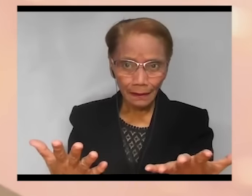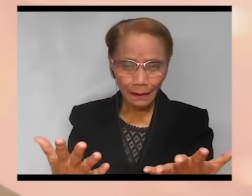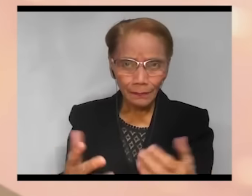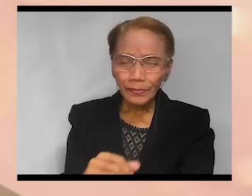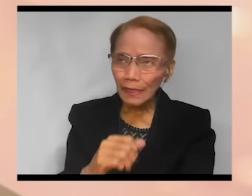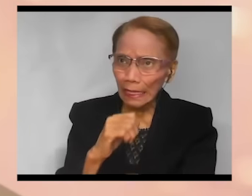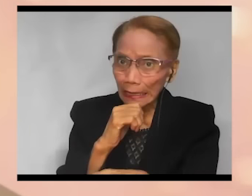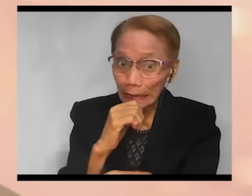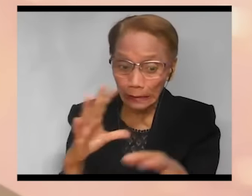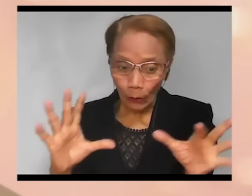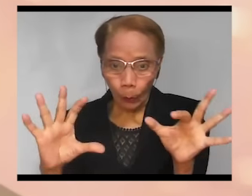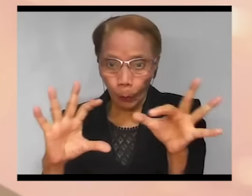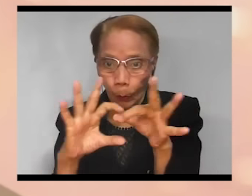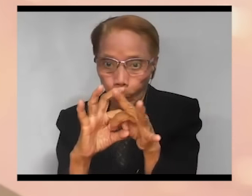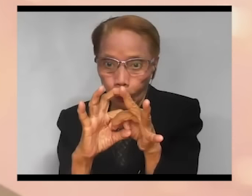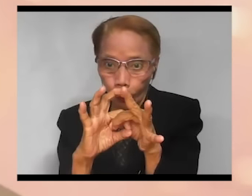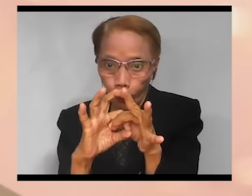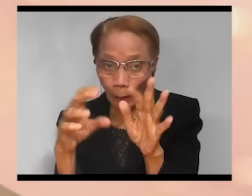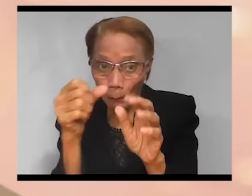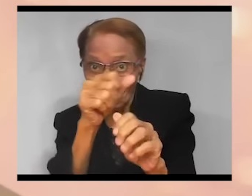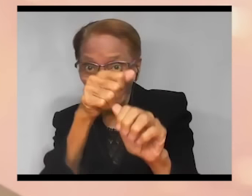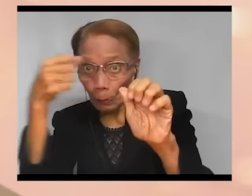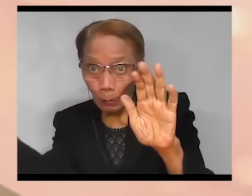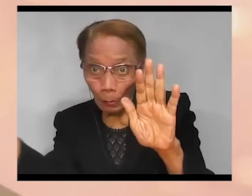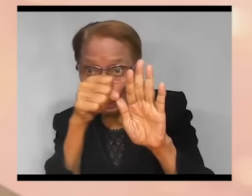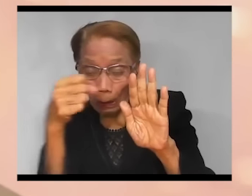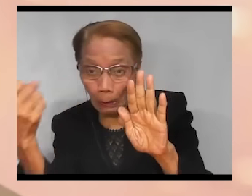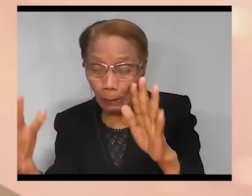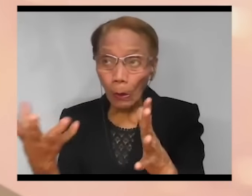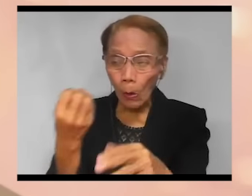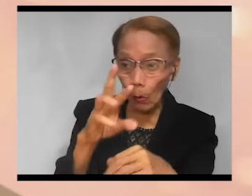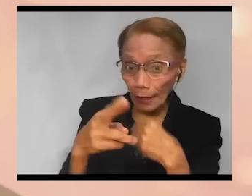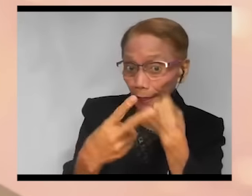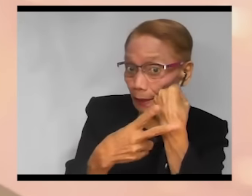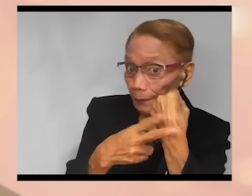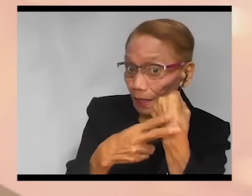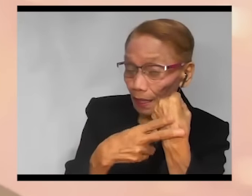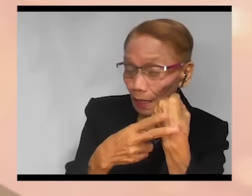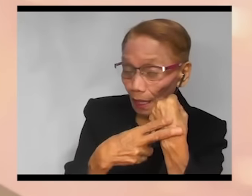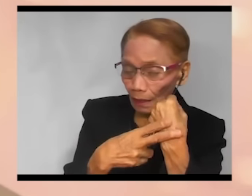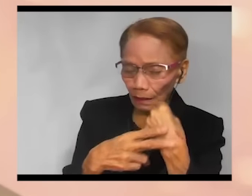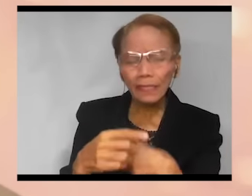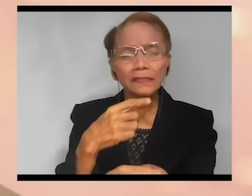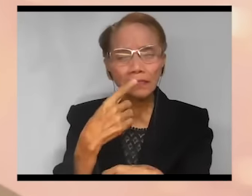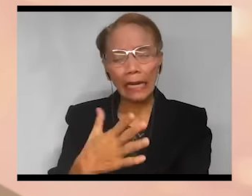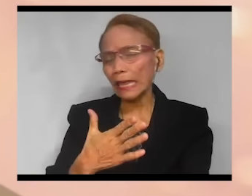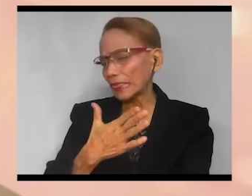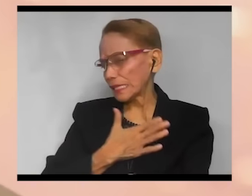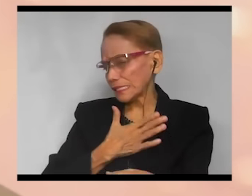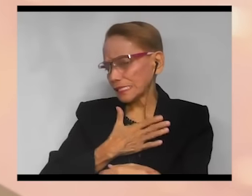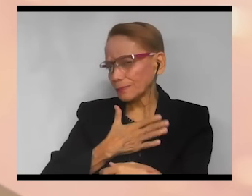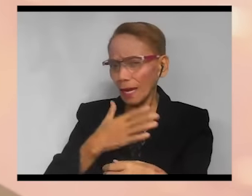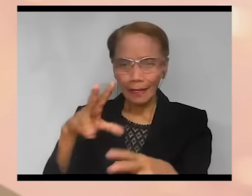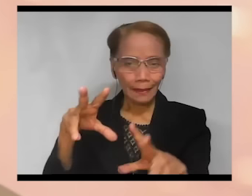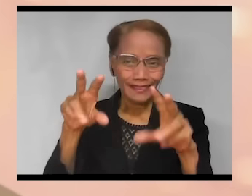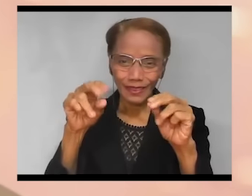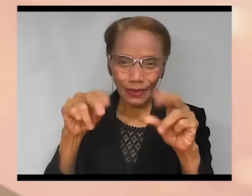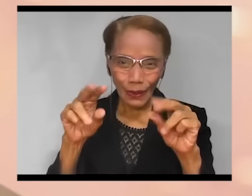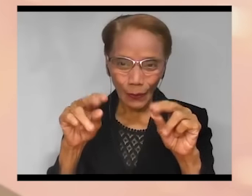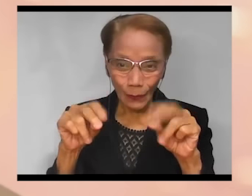it in a closet, not by keeping it and preserving it and saying, this is mine.